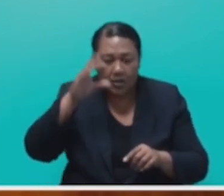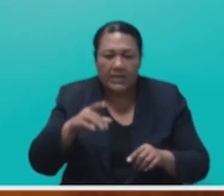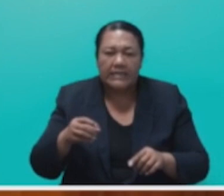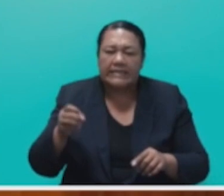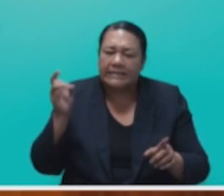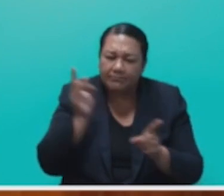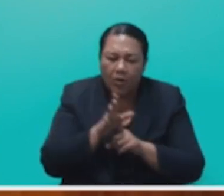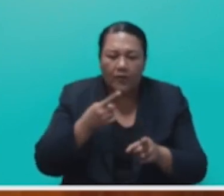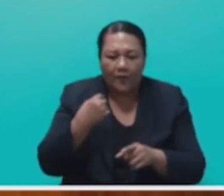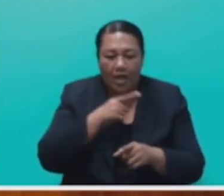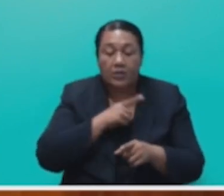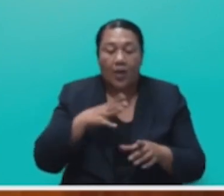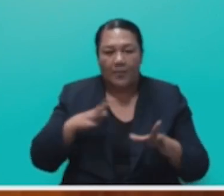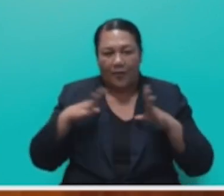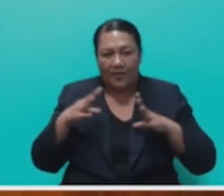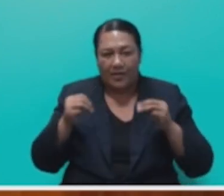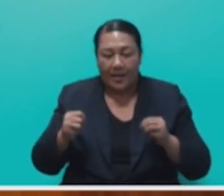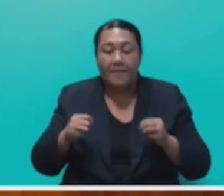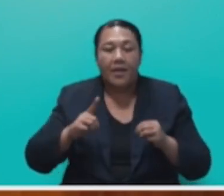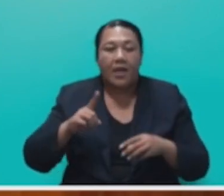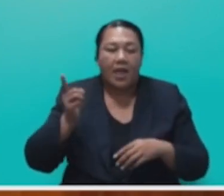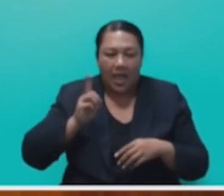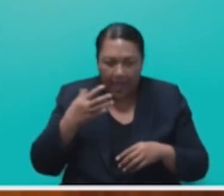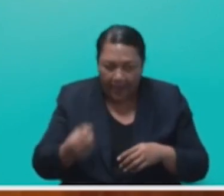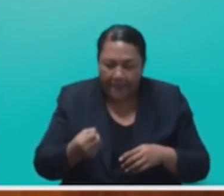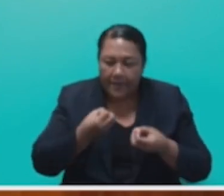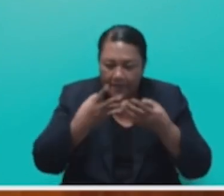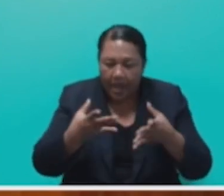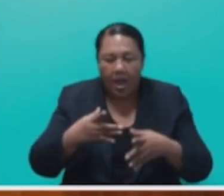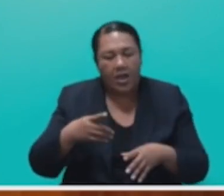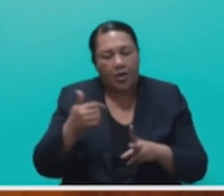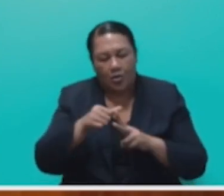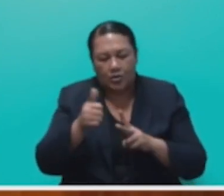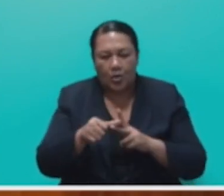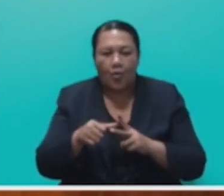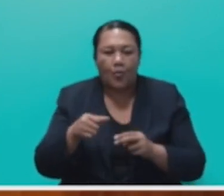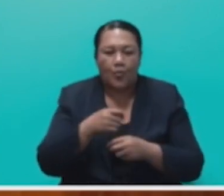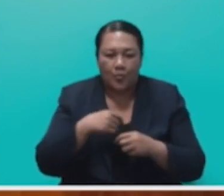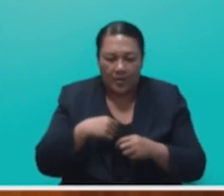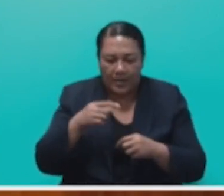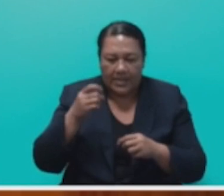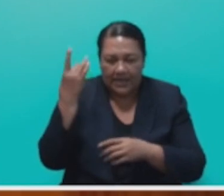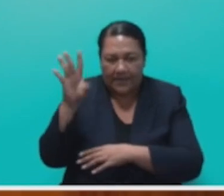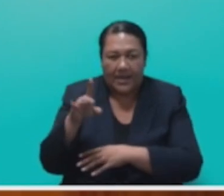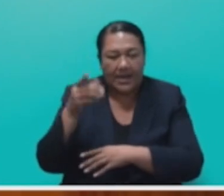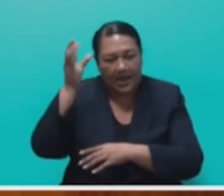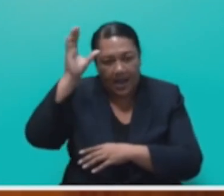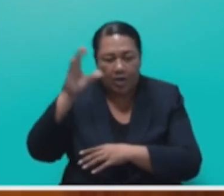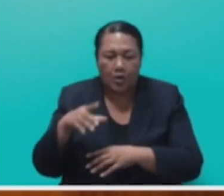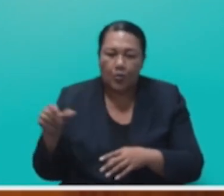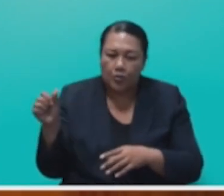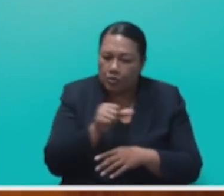free and in an independent country. And that's a quote from Thomas Jefferson, Honourable Sir, that should reverberate